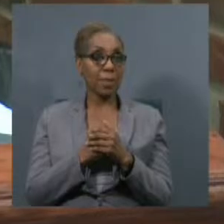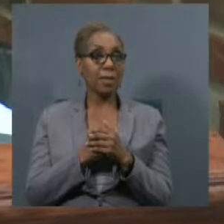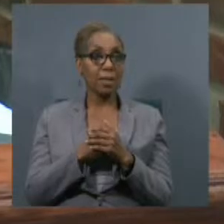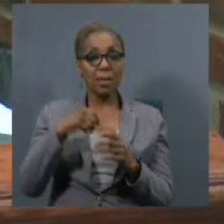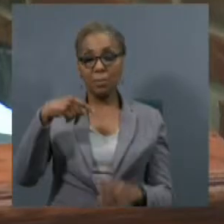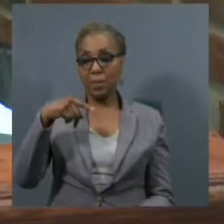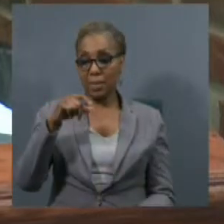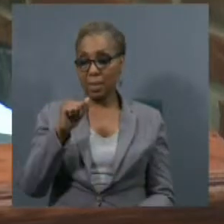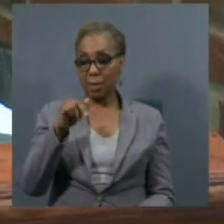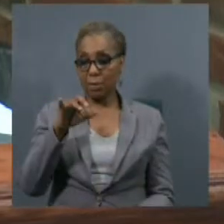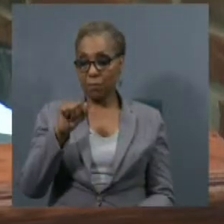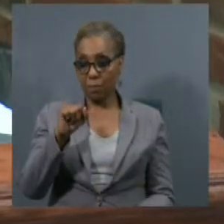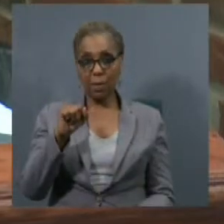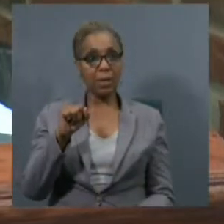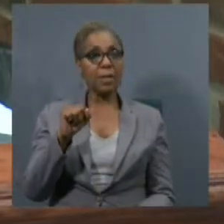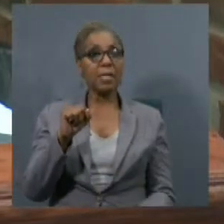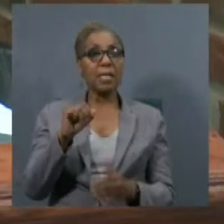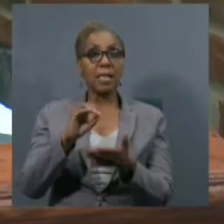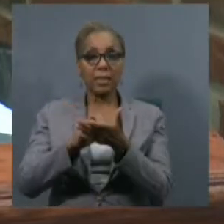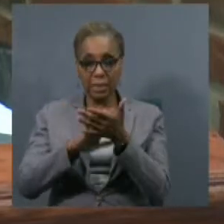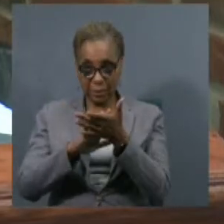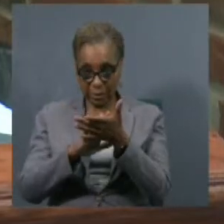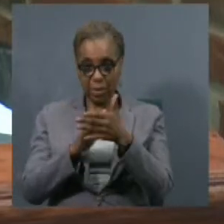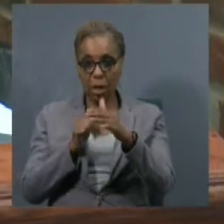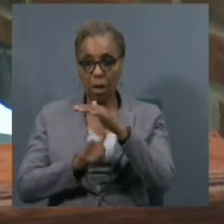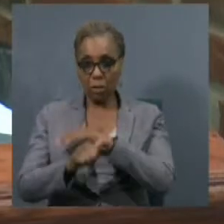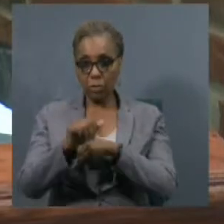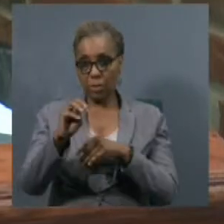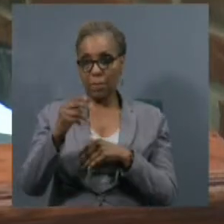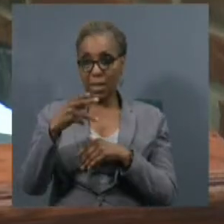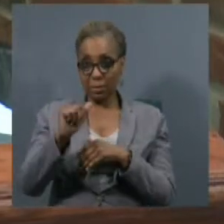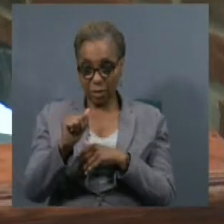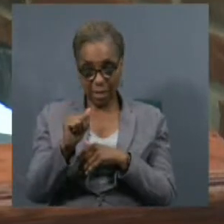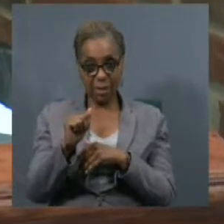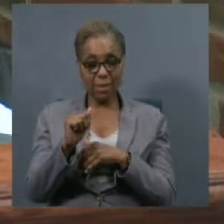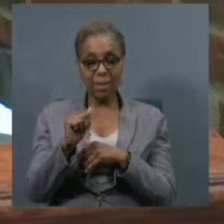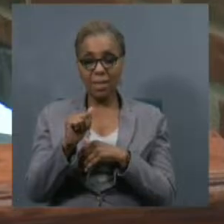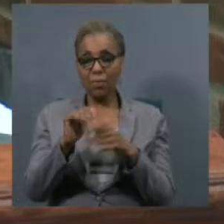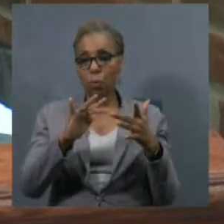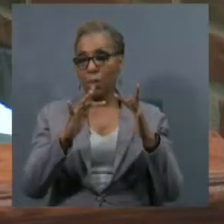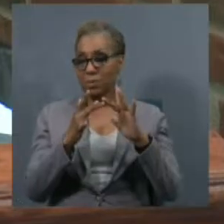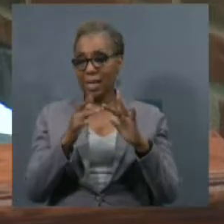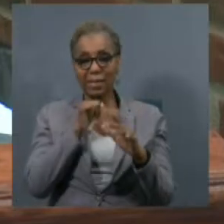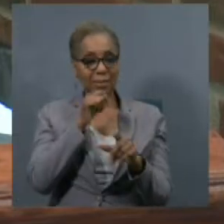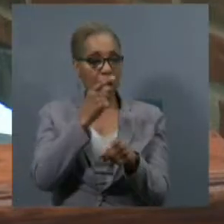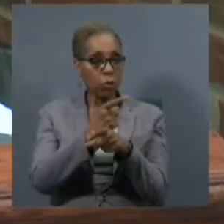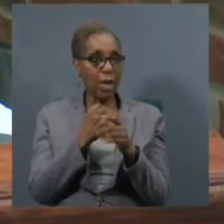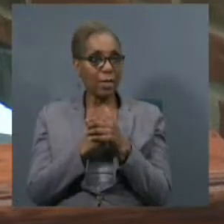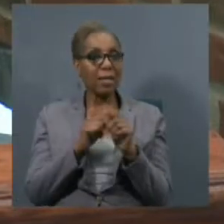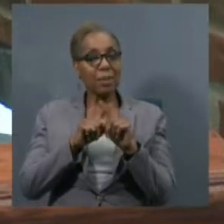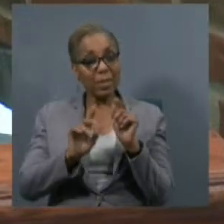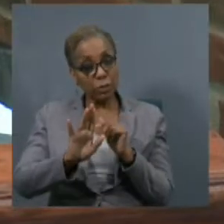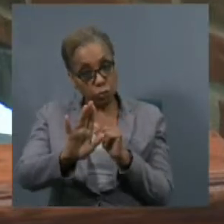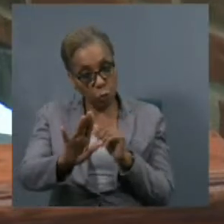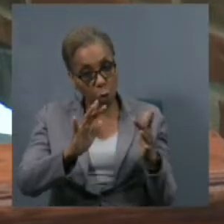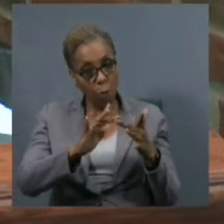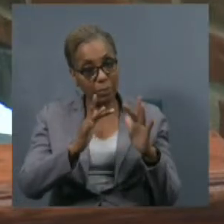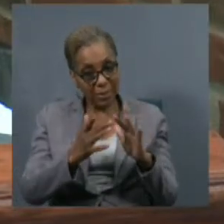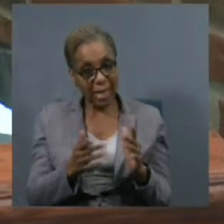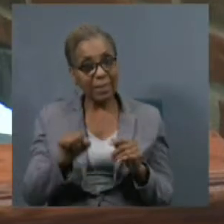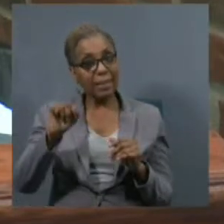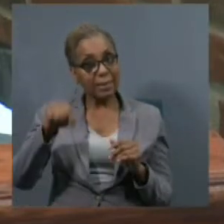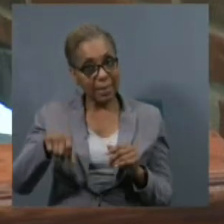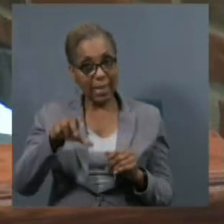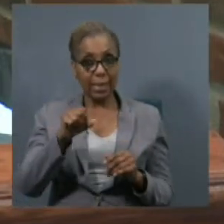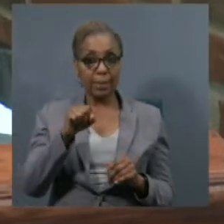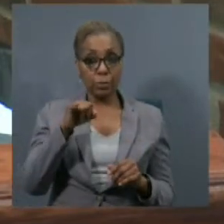Paris Towers is listed under MHA, And the website is incorrect. but it's your website. Yes, sir.